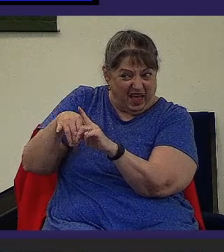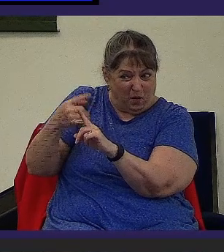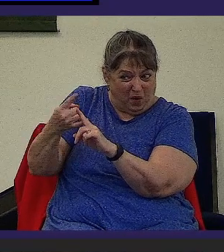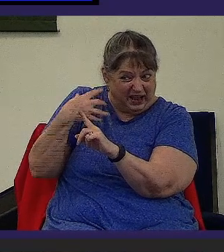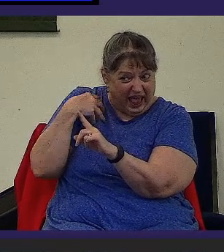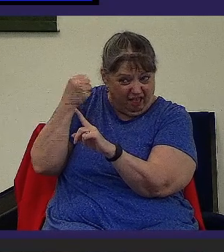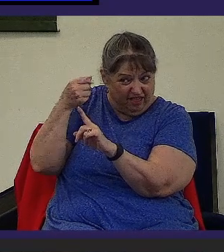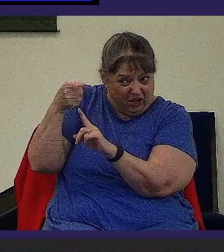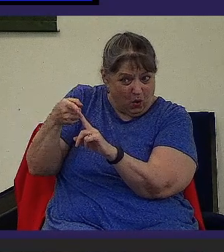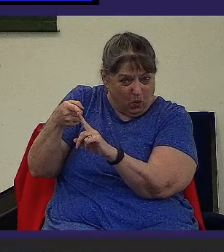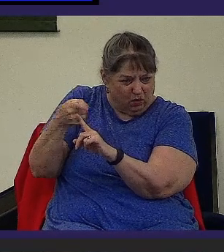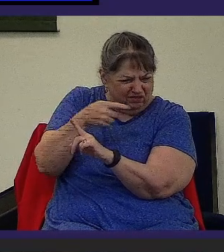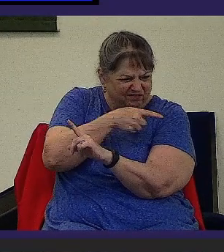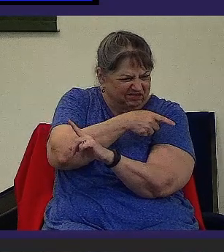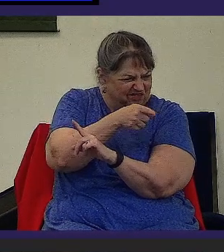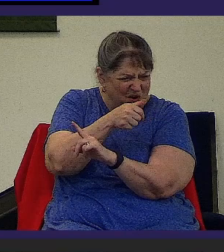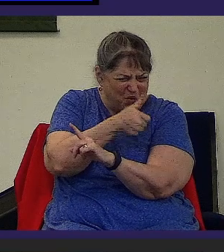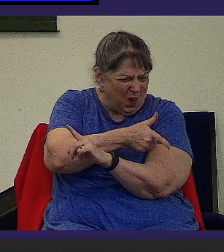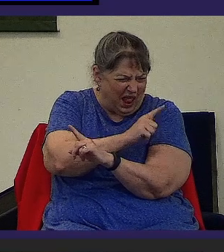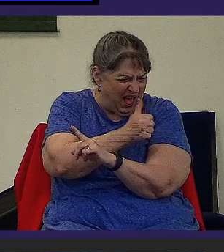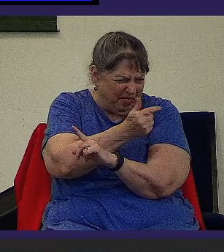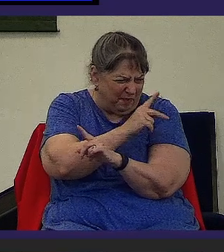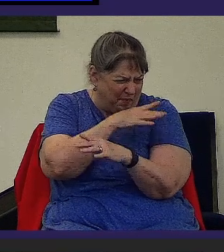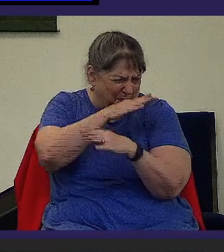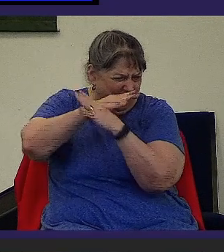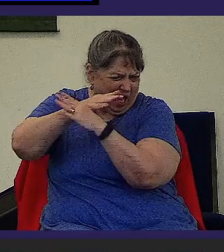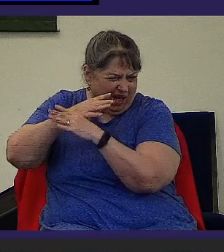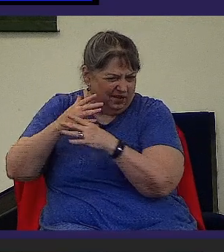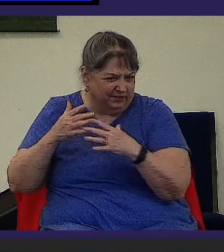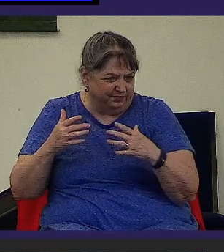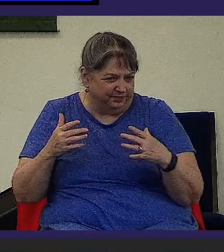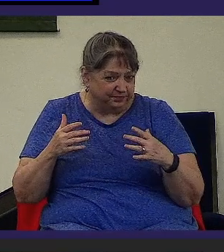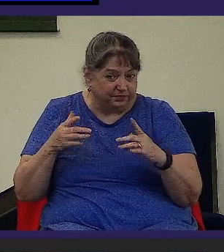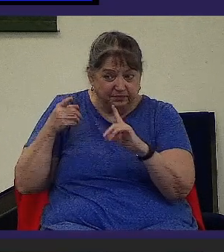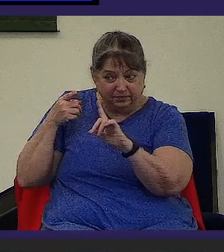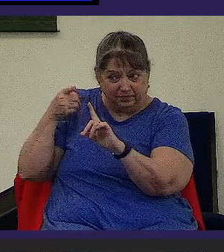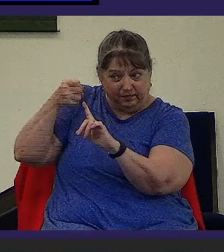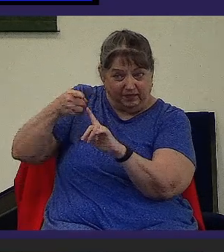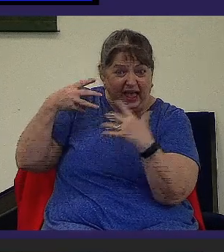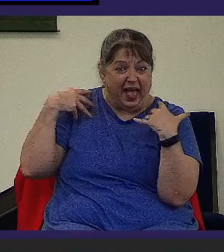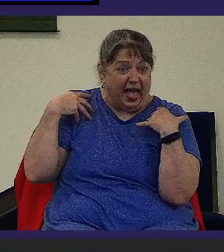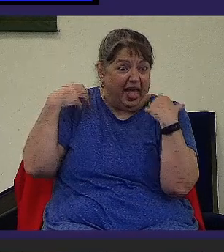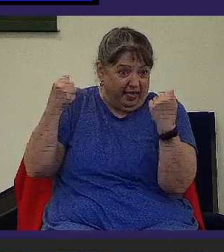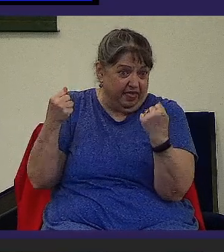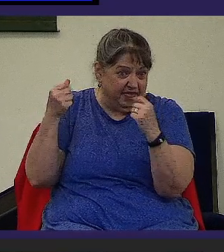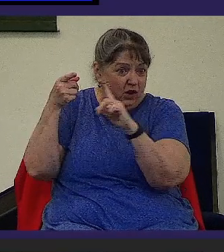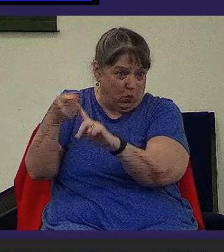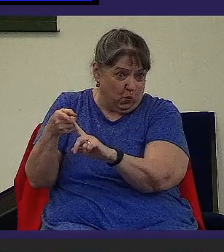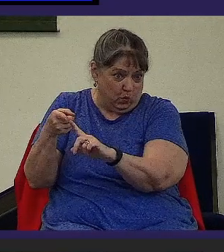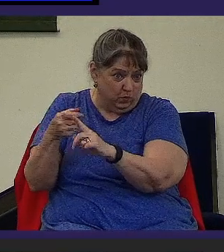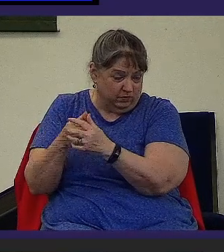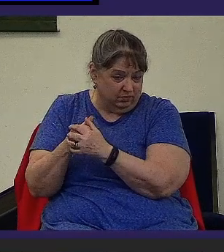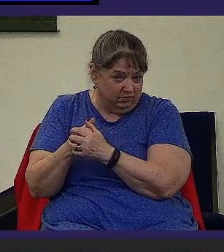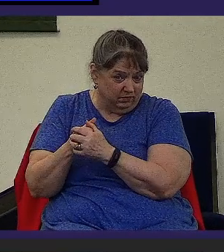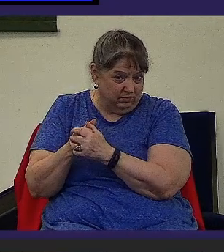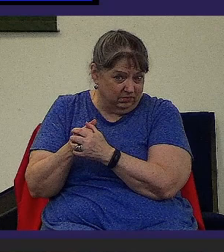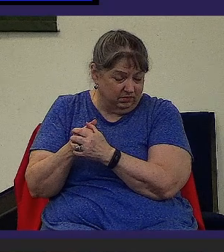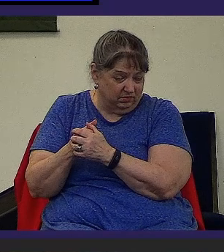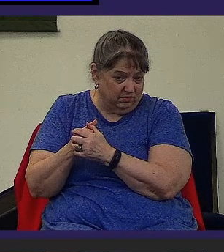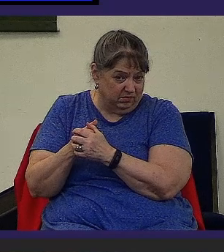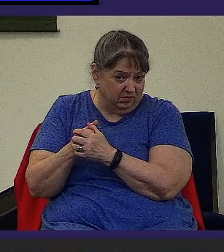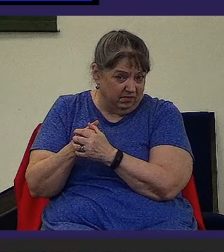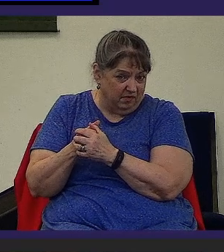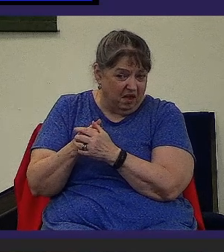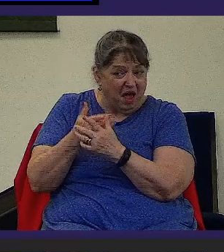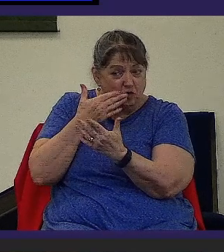healthy goal a healthy goal is a goal that you have control over so we want the best for our children